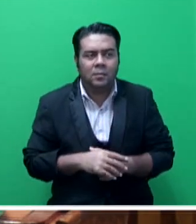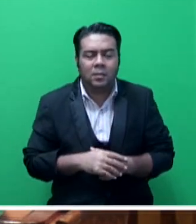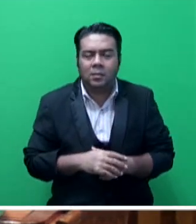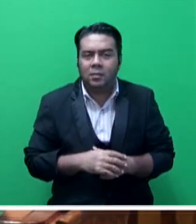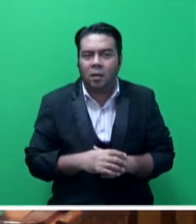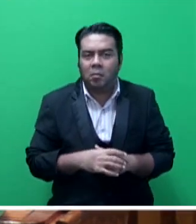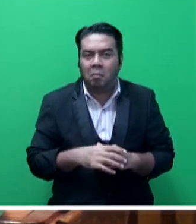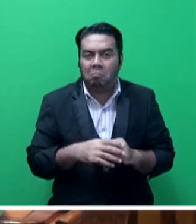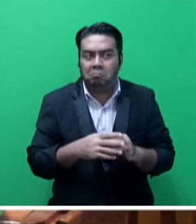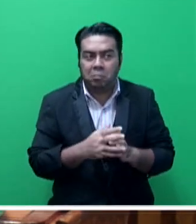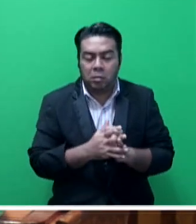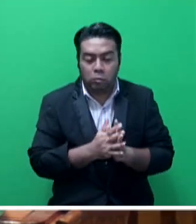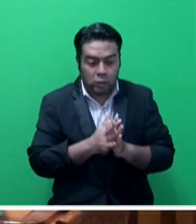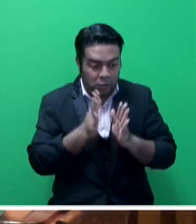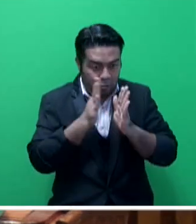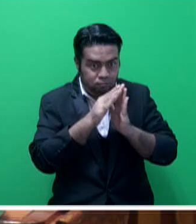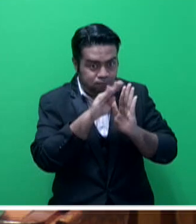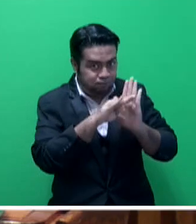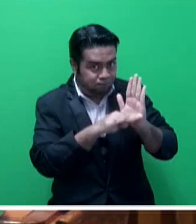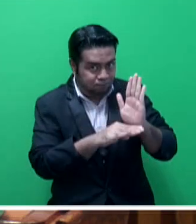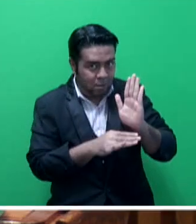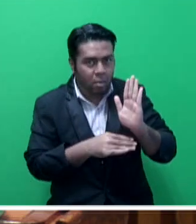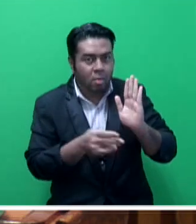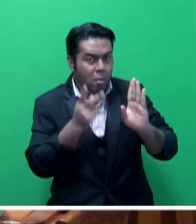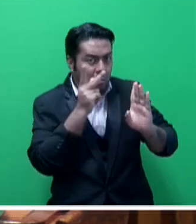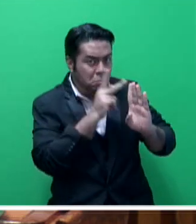principles laid out in the